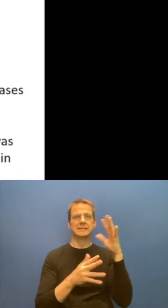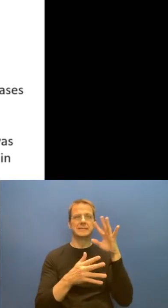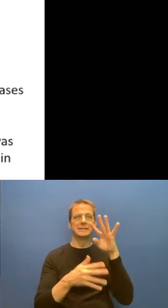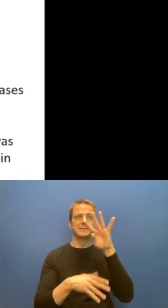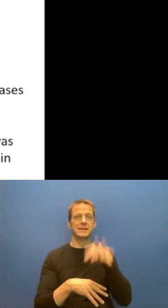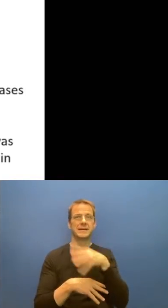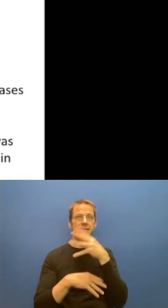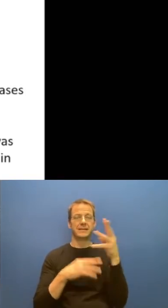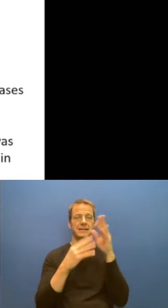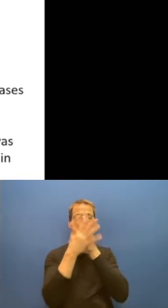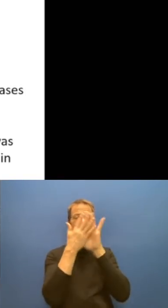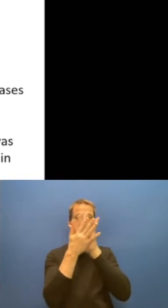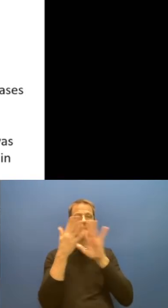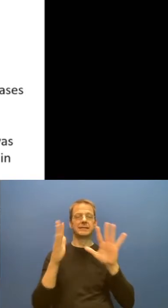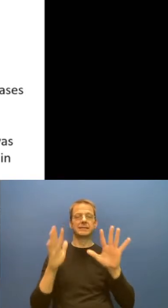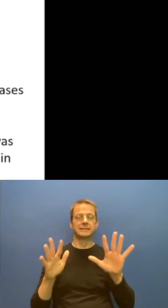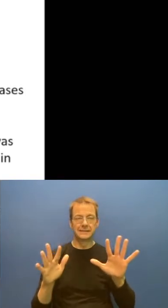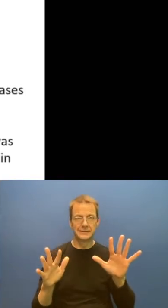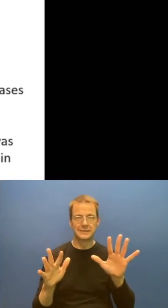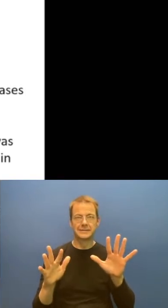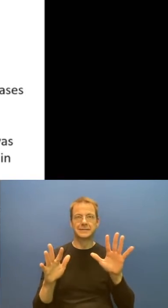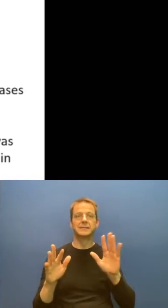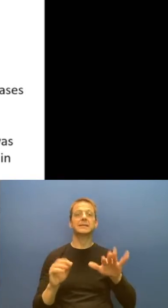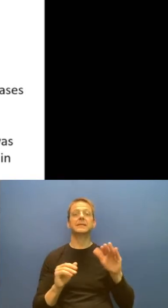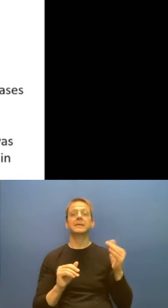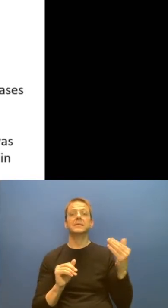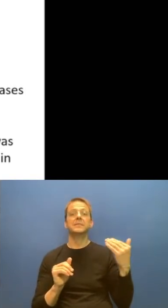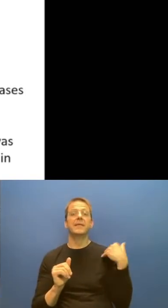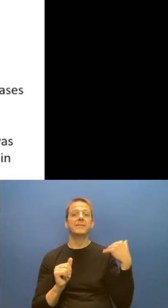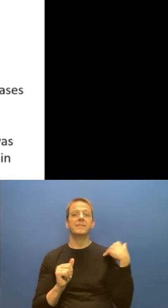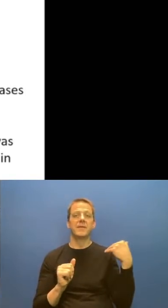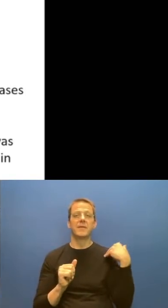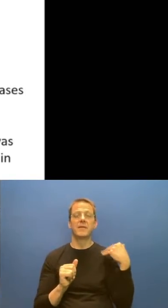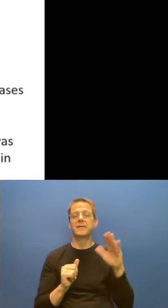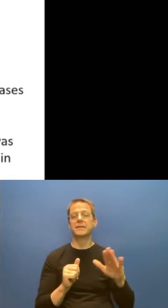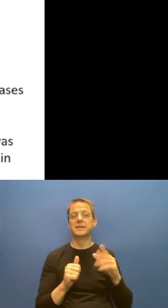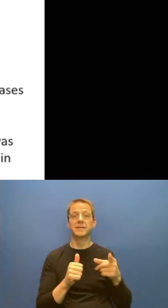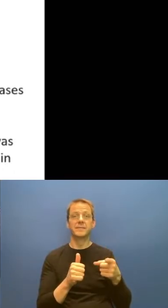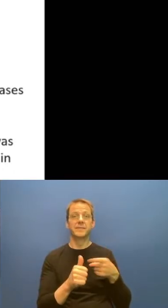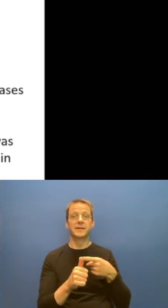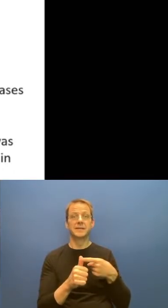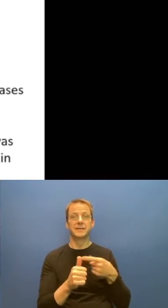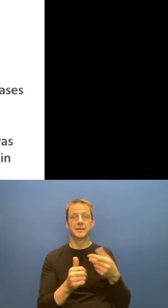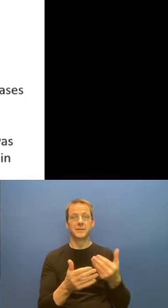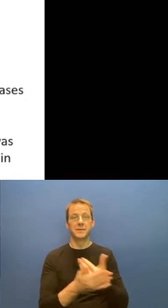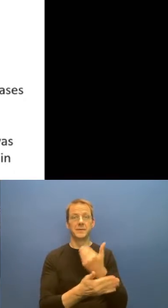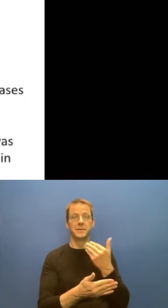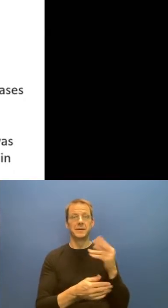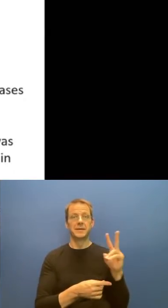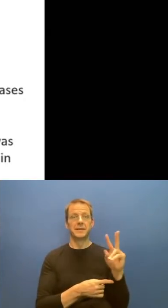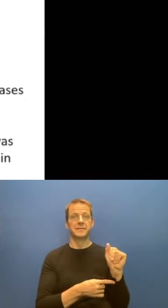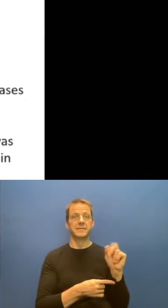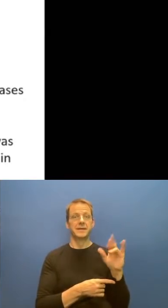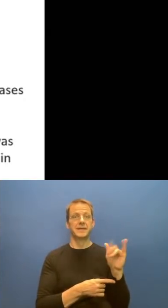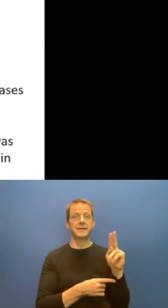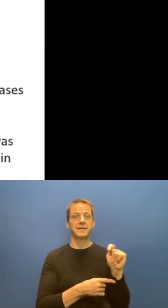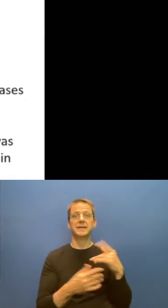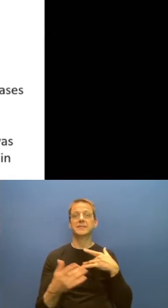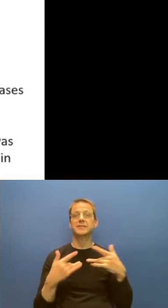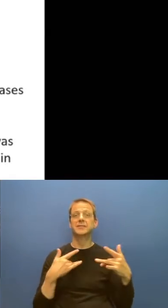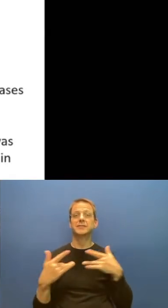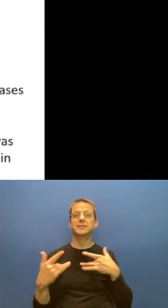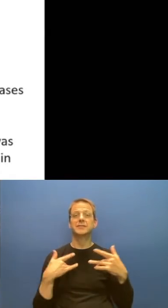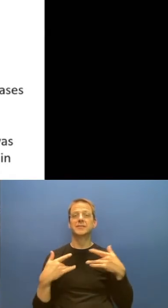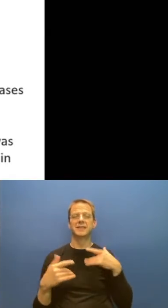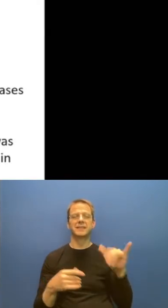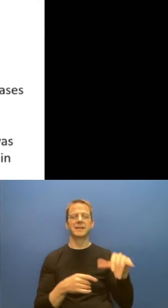new variant of concern that is Alpha B117, also called B117 or UK variant, and what happened